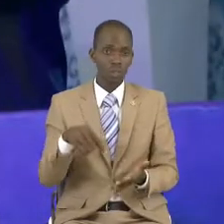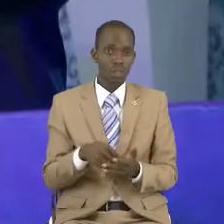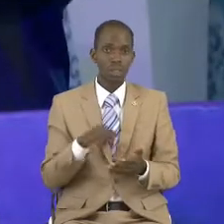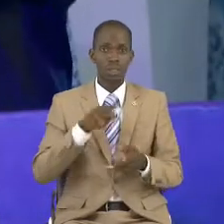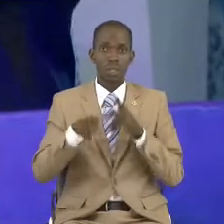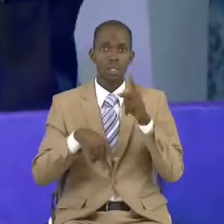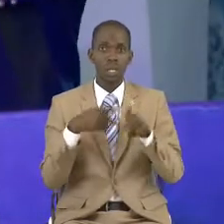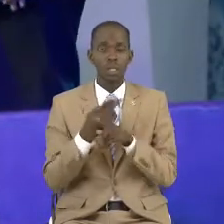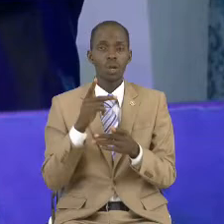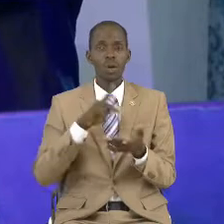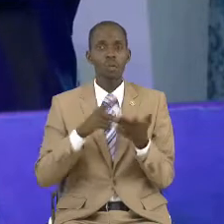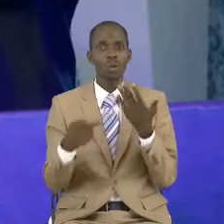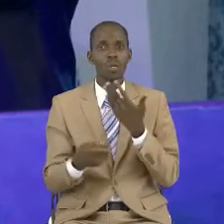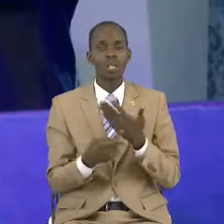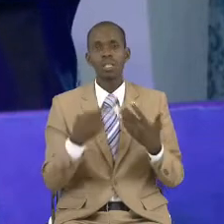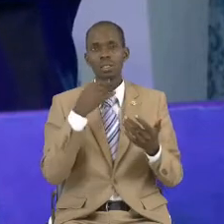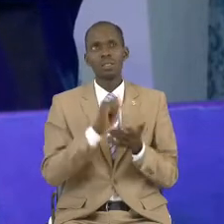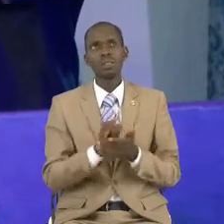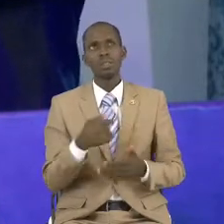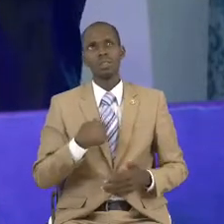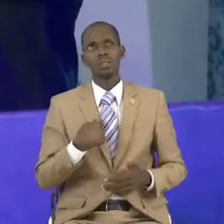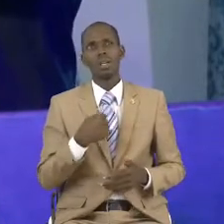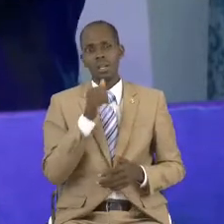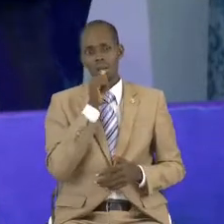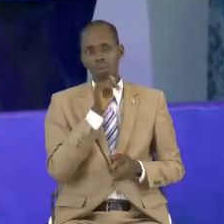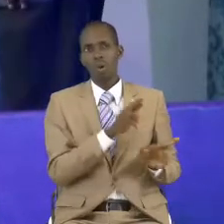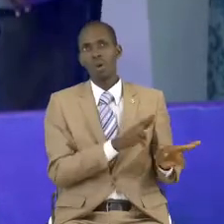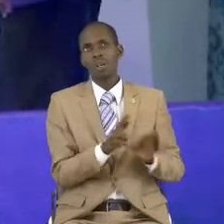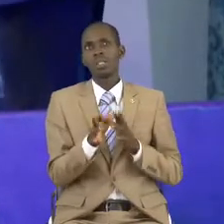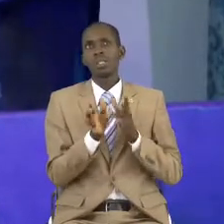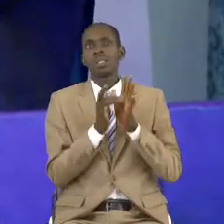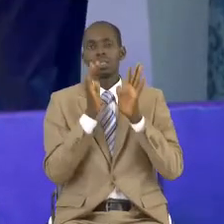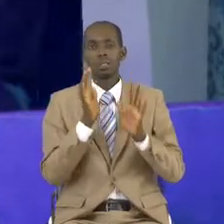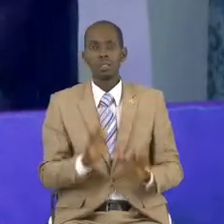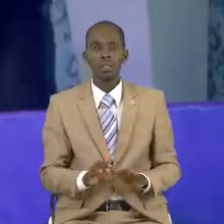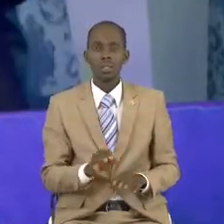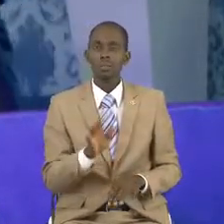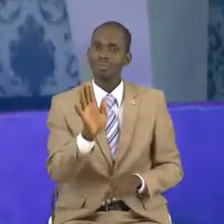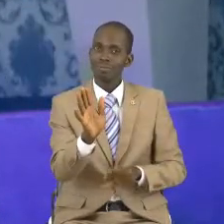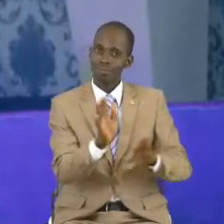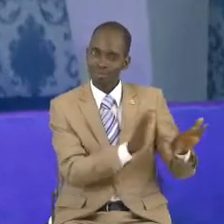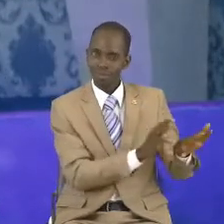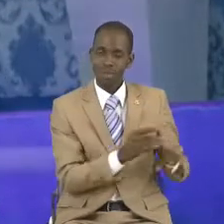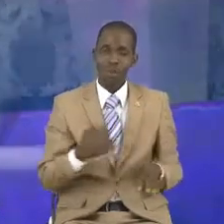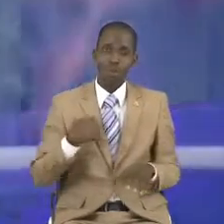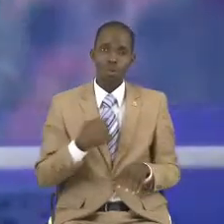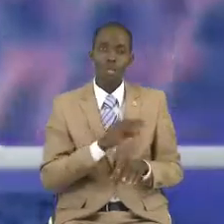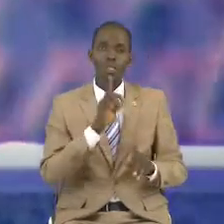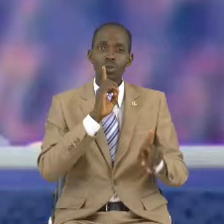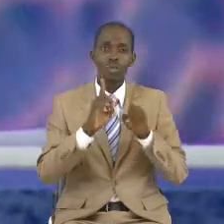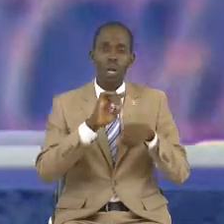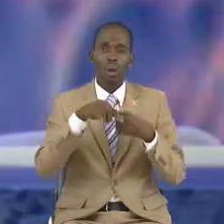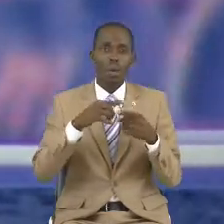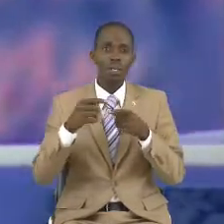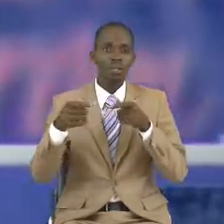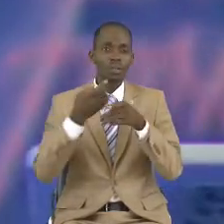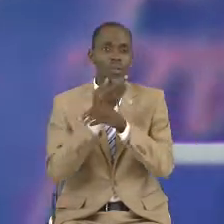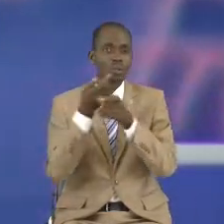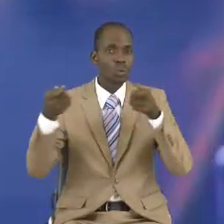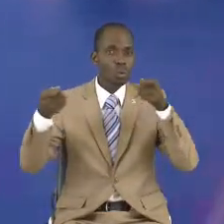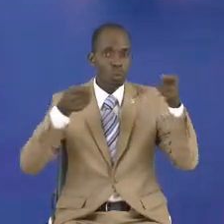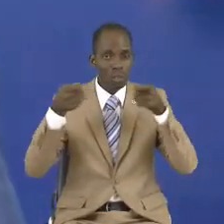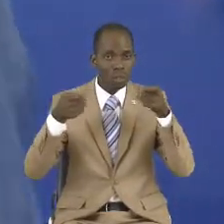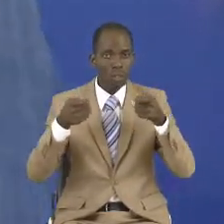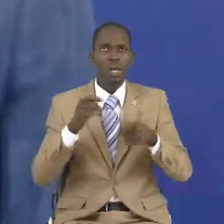i'm already a christian we're talking about dominion i'm ready church goer i hear you we're